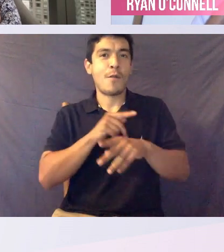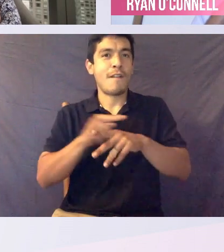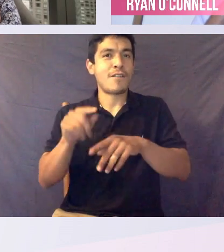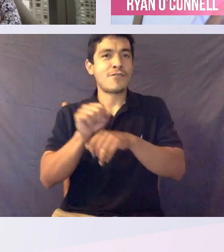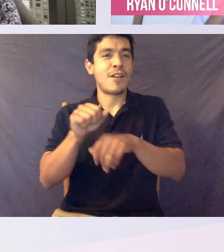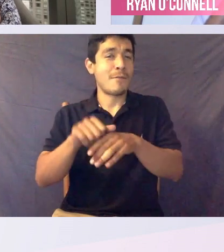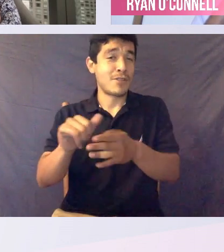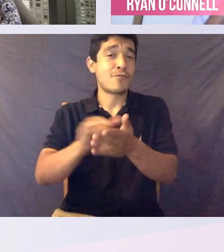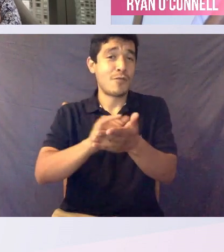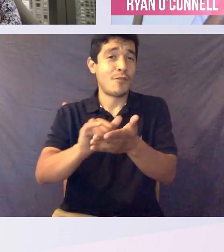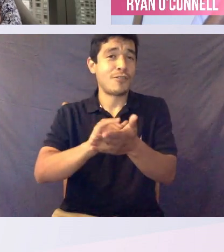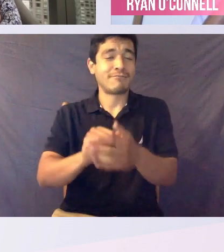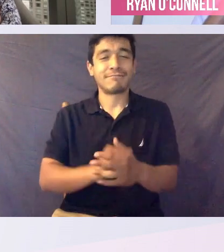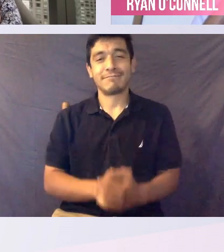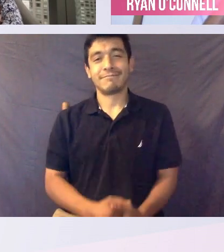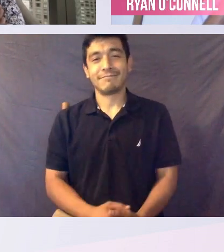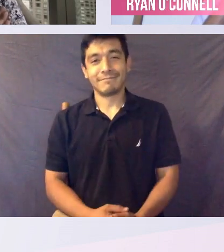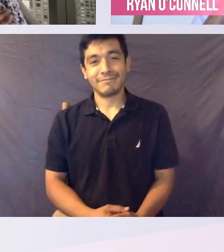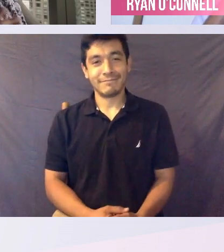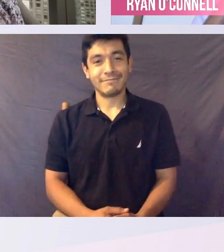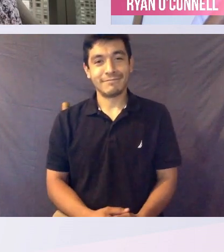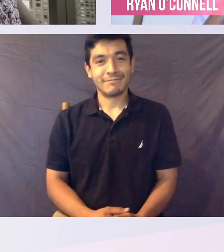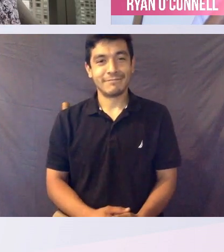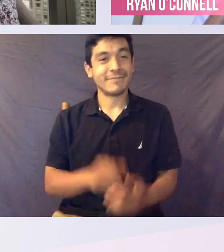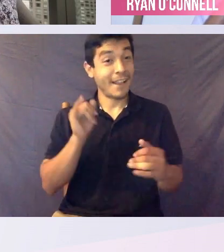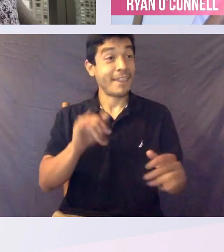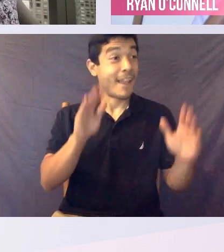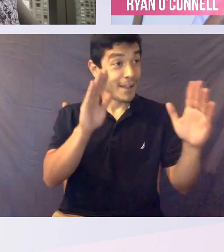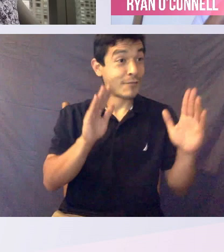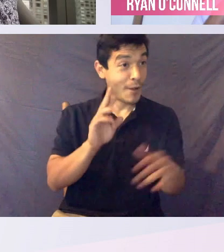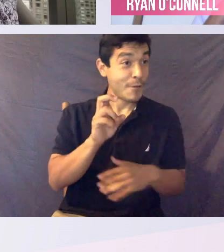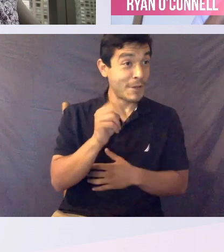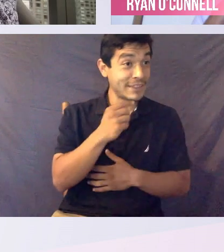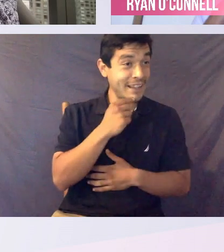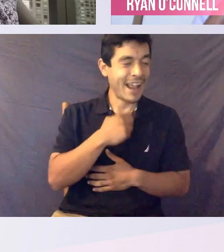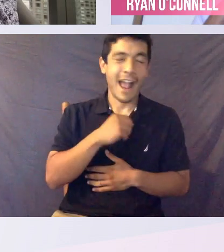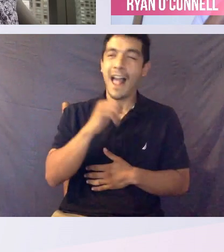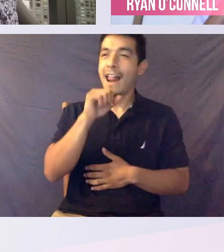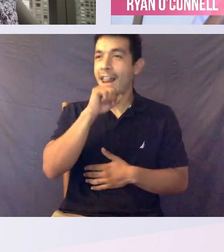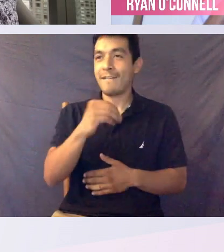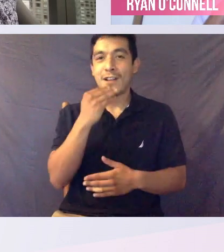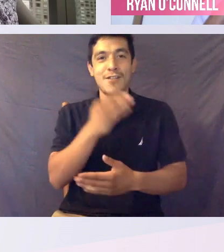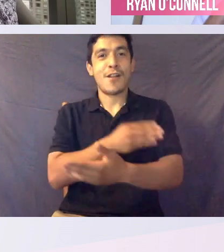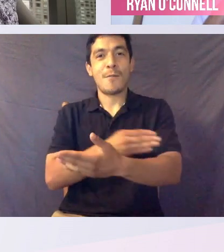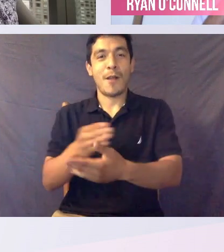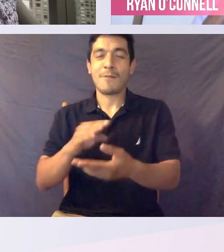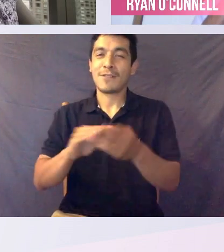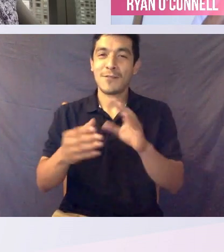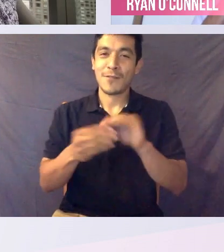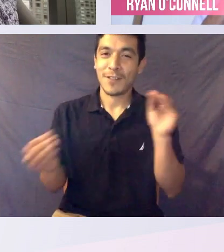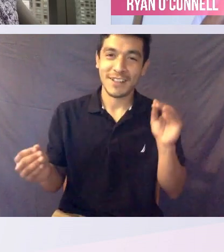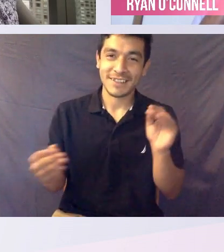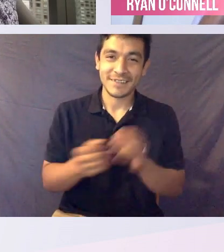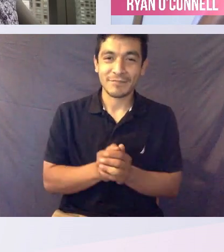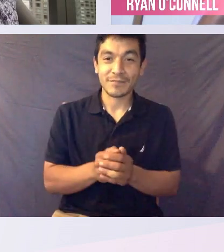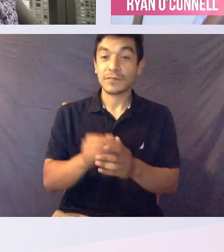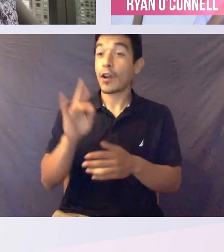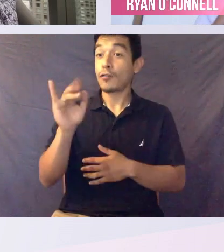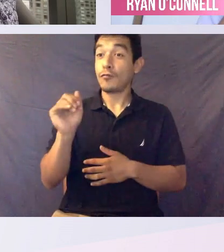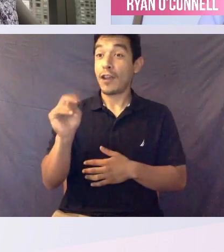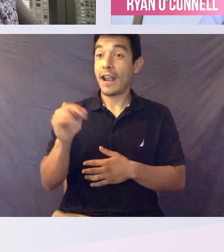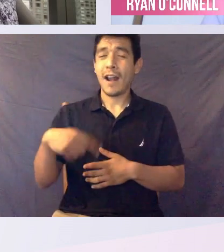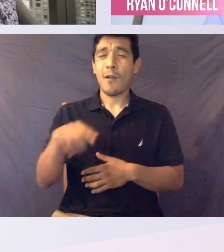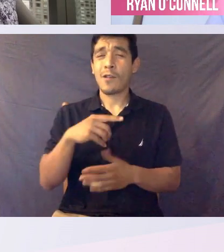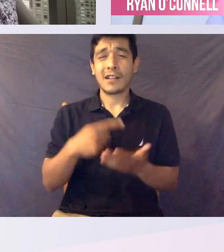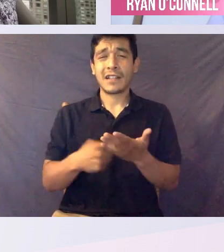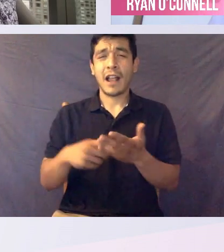York. That's great. I love a good Broadway job. I love a good Broadway origin story. Ryan, we mentioned in your